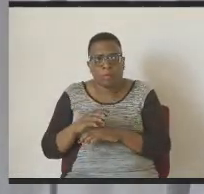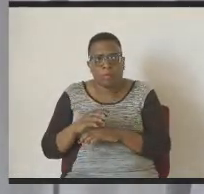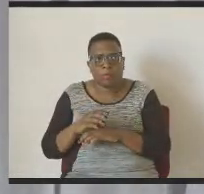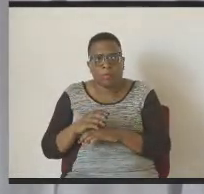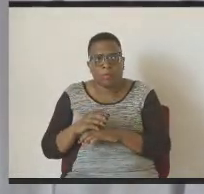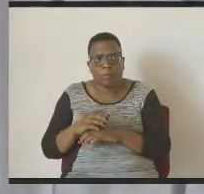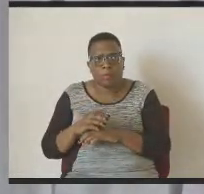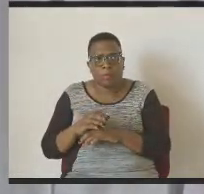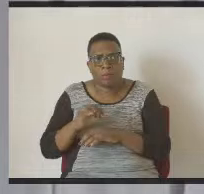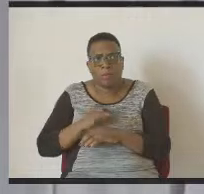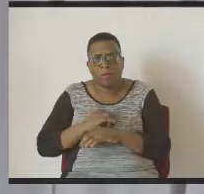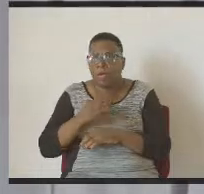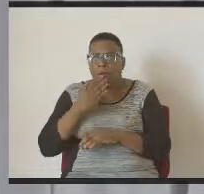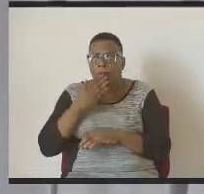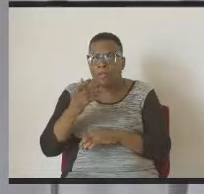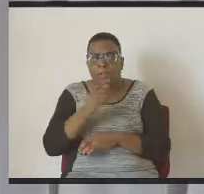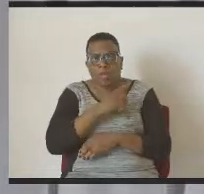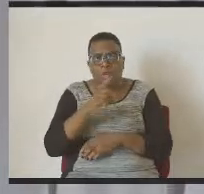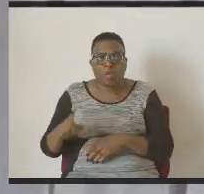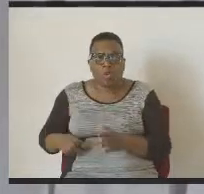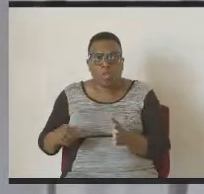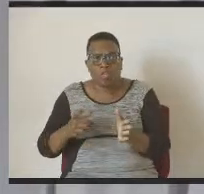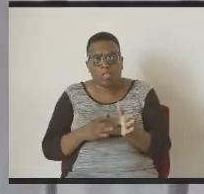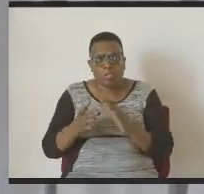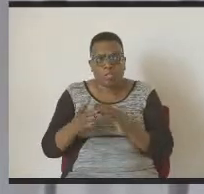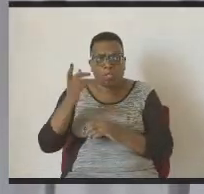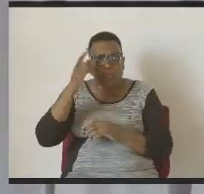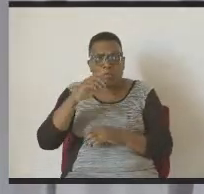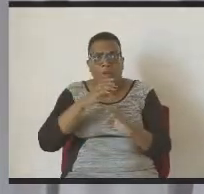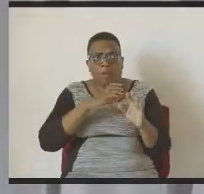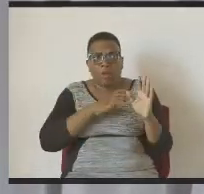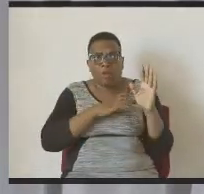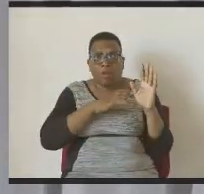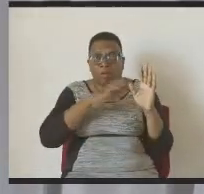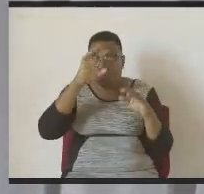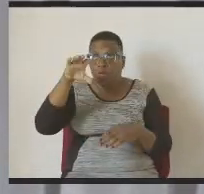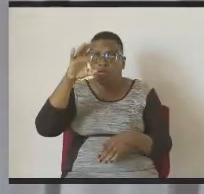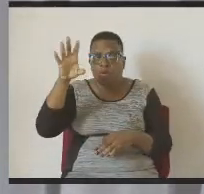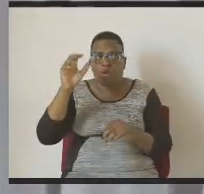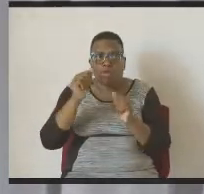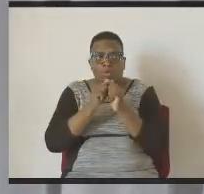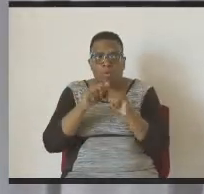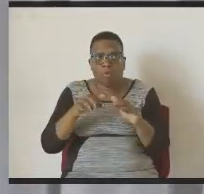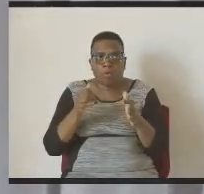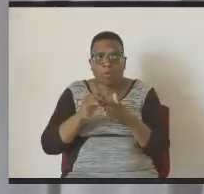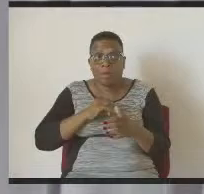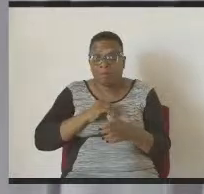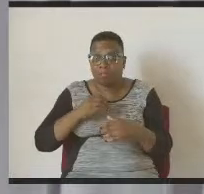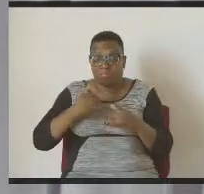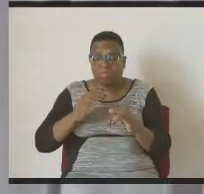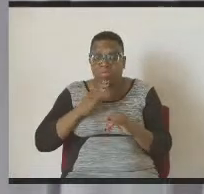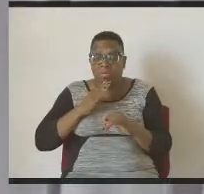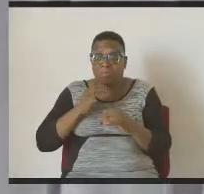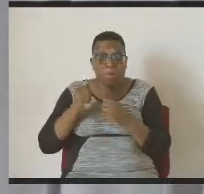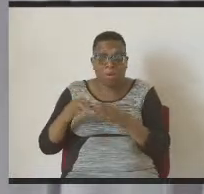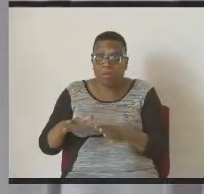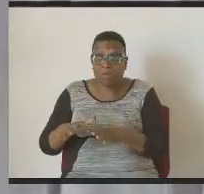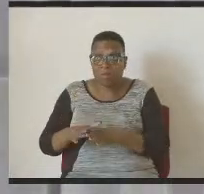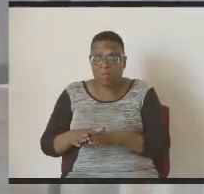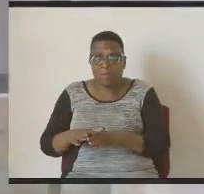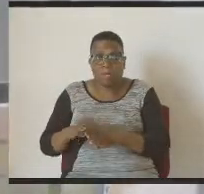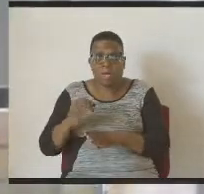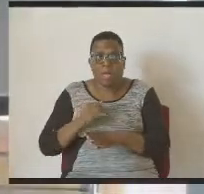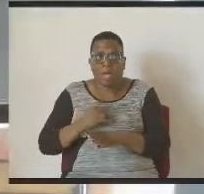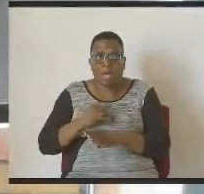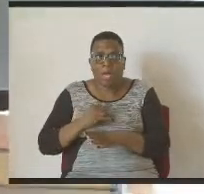I thank the Lord Jesus for the cross, because without him I would still be lost. So I have everything to give